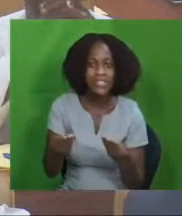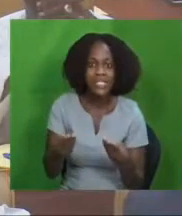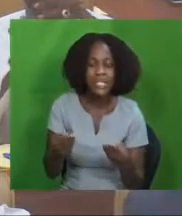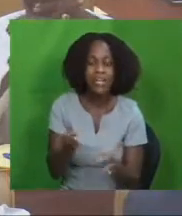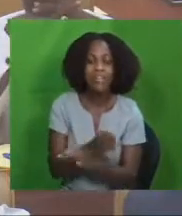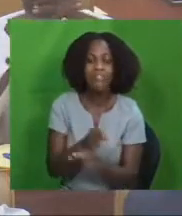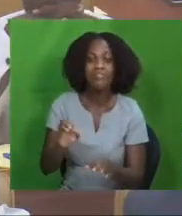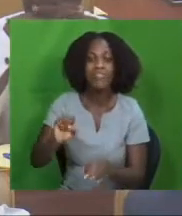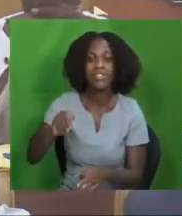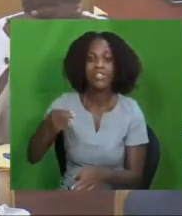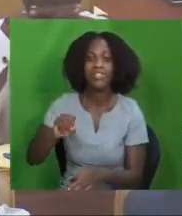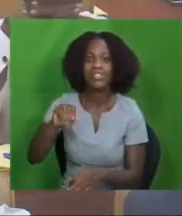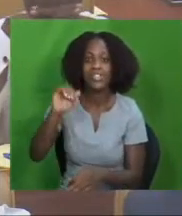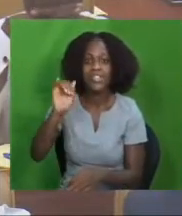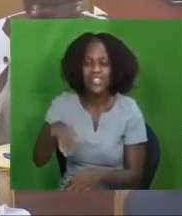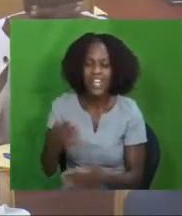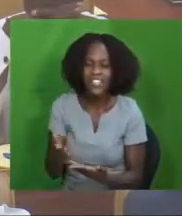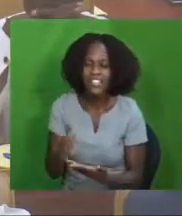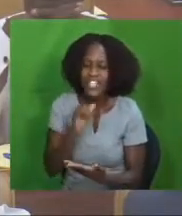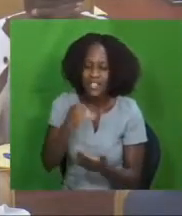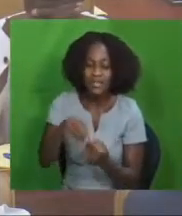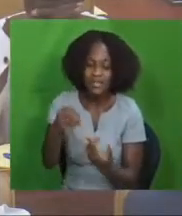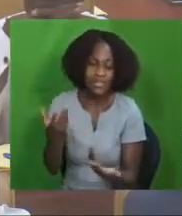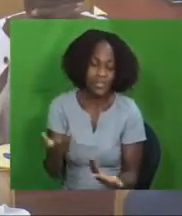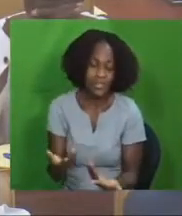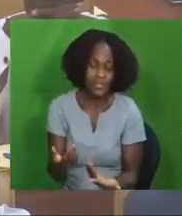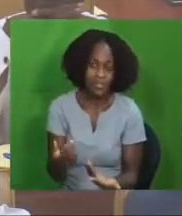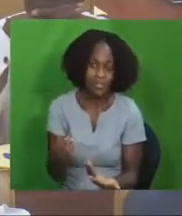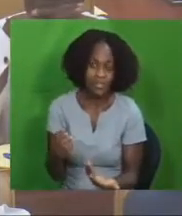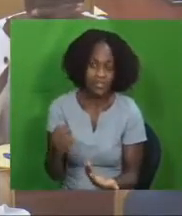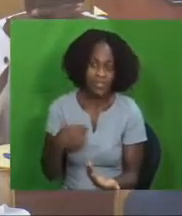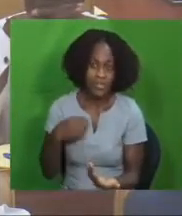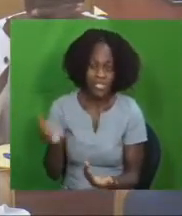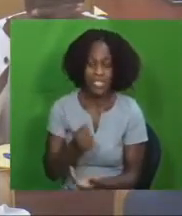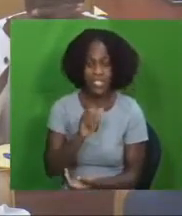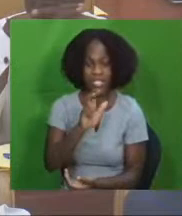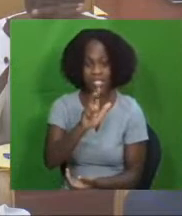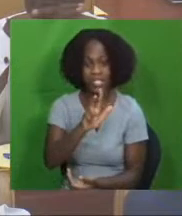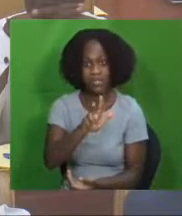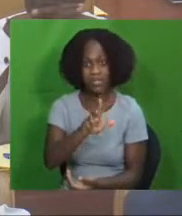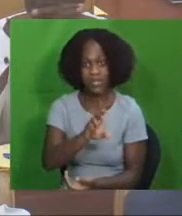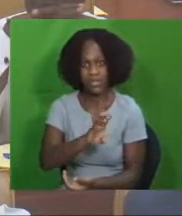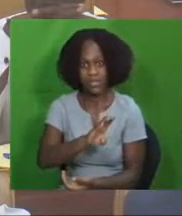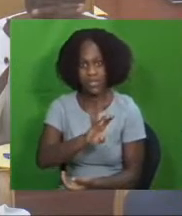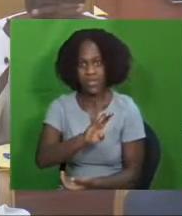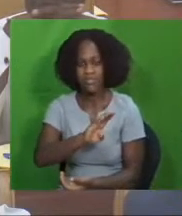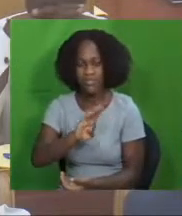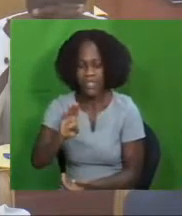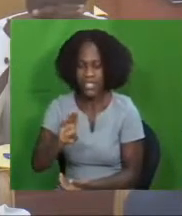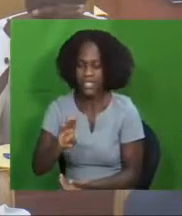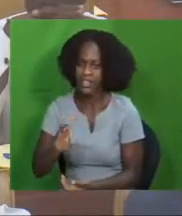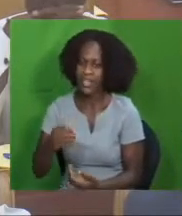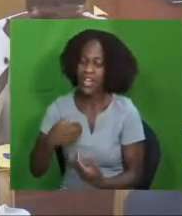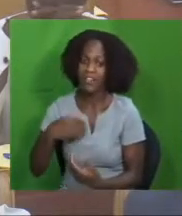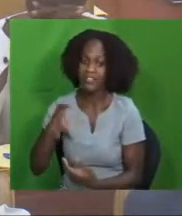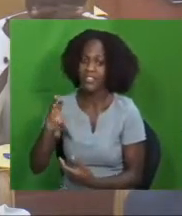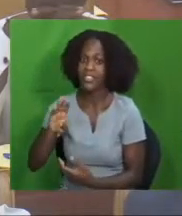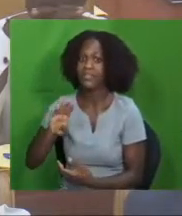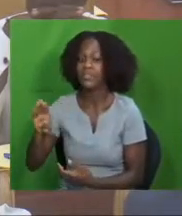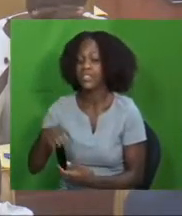has become non-discretionary. So I take 3 billion out of it, I'm left with 6 billion. Take 10% of that, that's 600